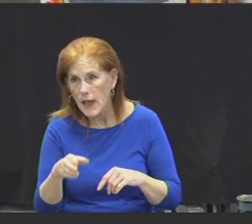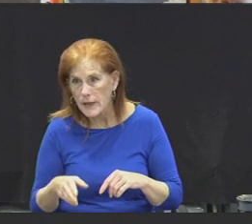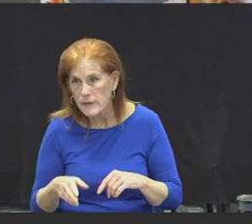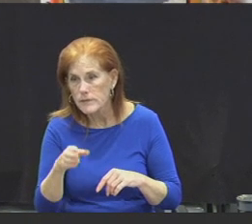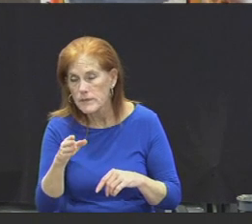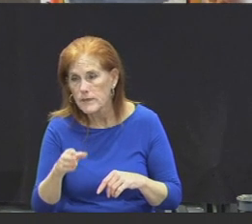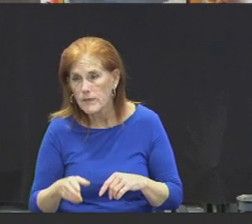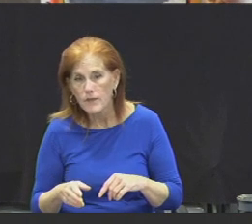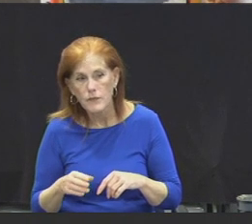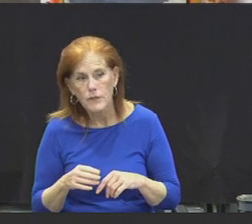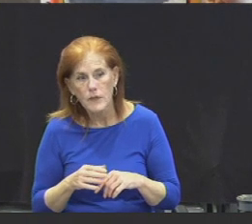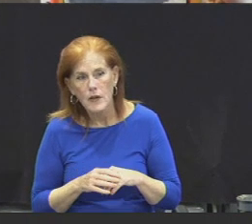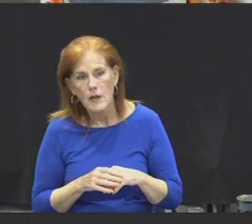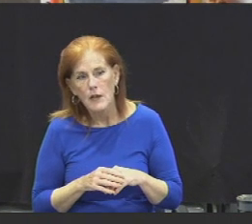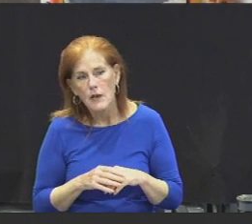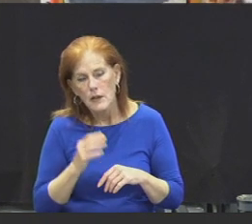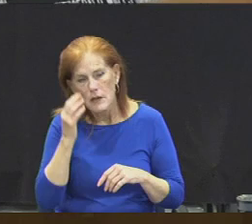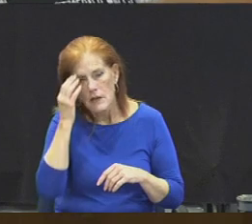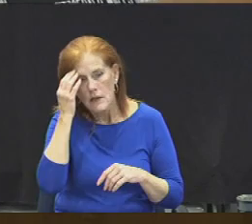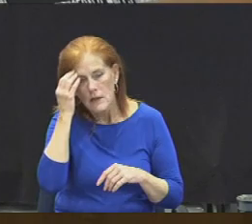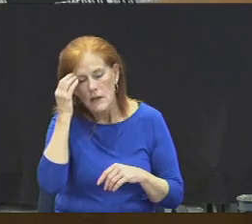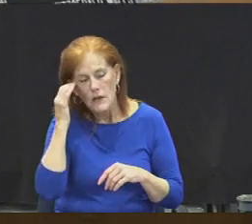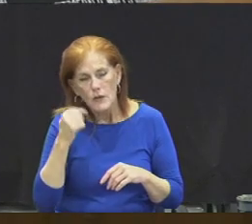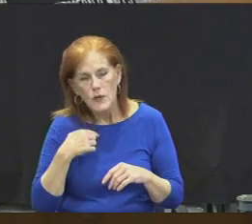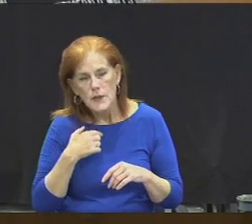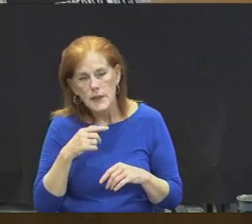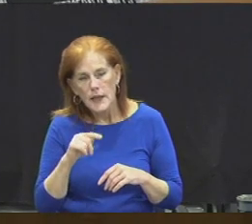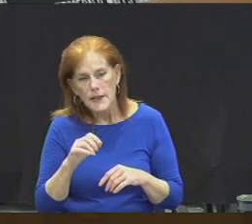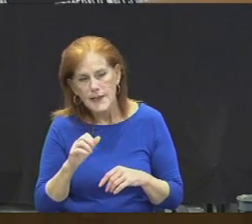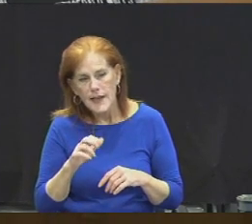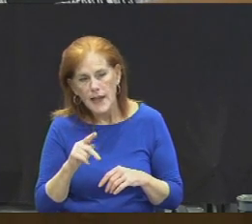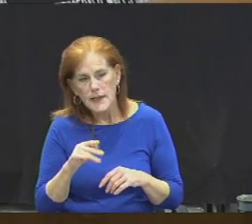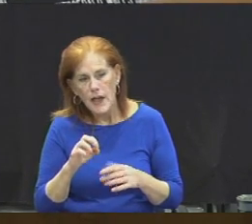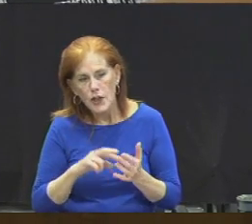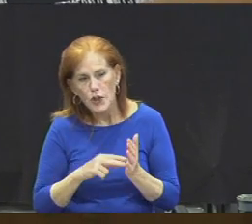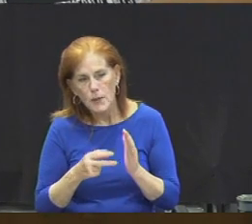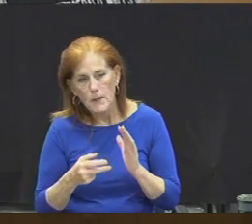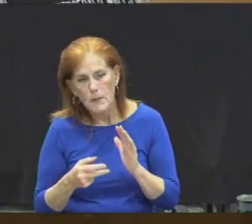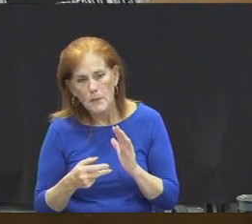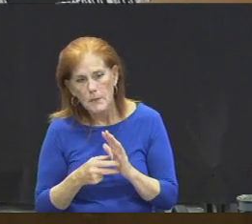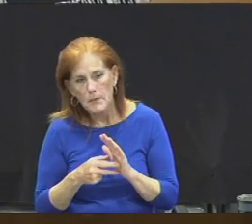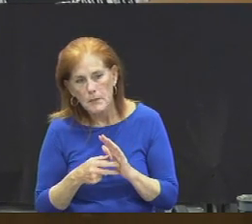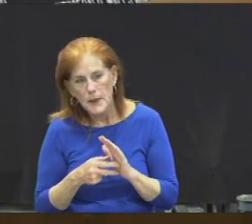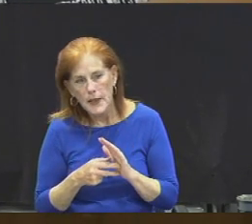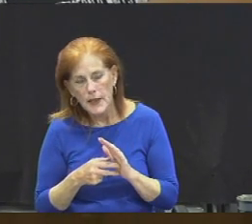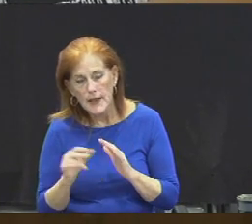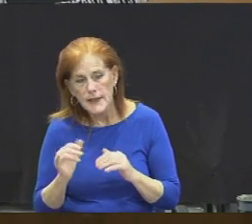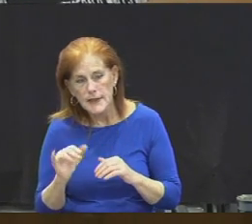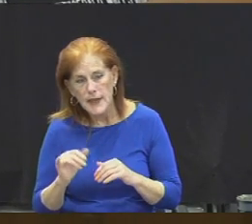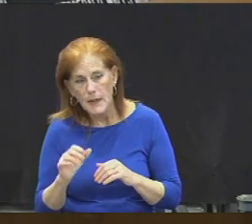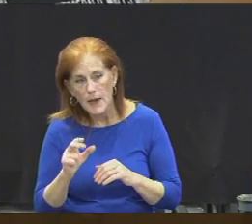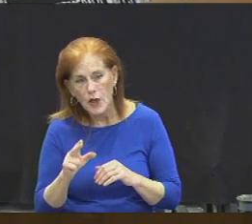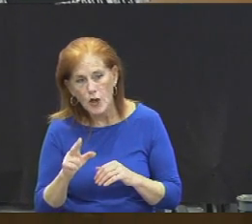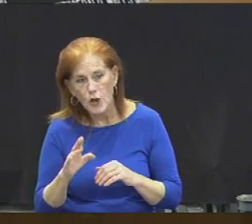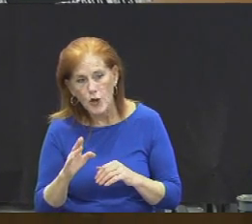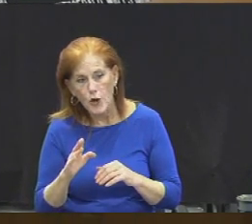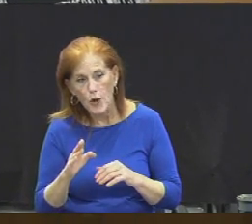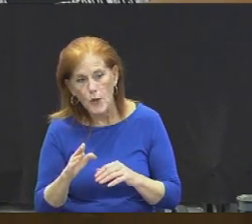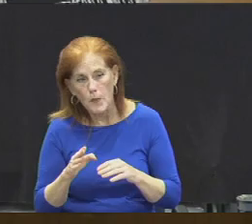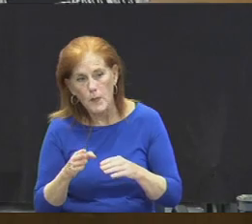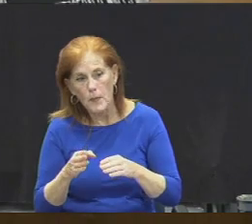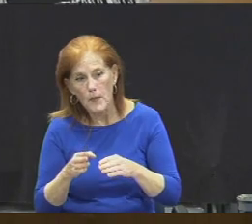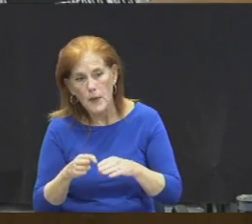Okay. So when you say tactile, like the same type of strips that are at curb cuts, or is it a different